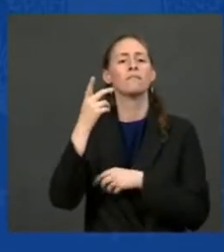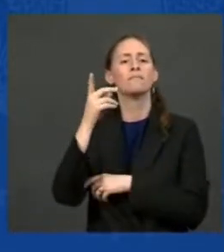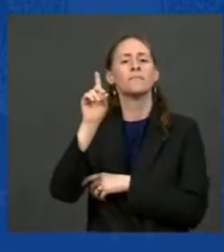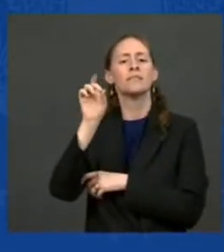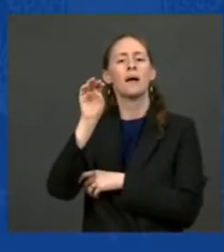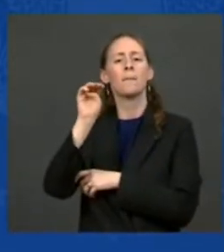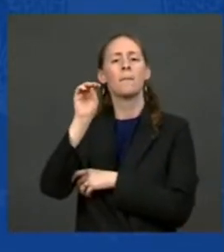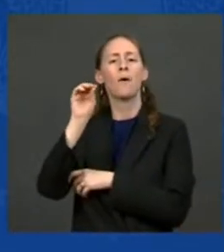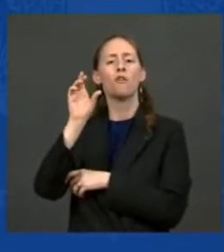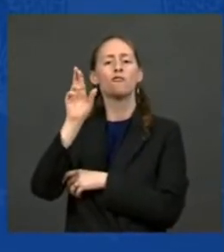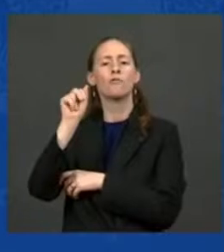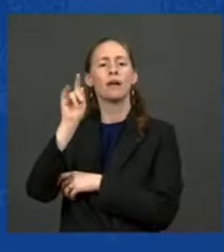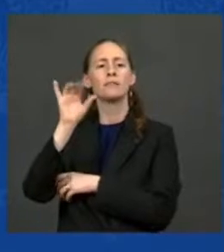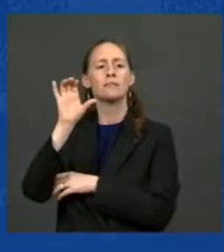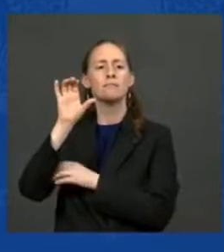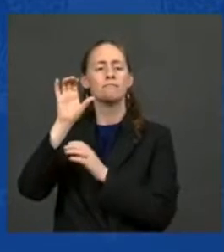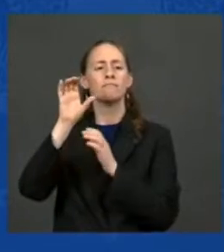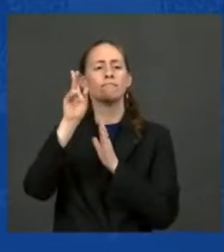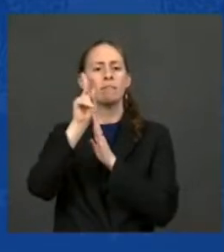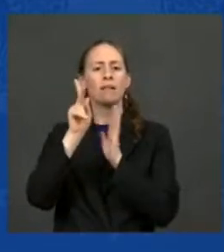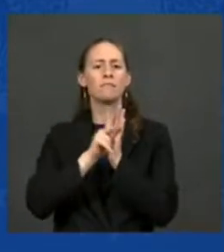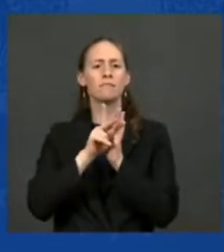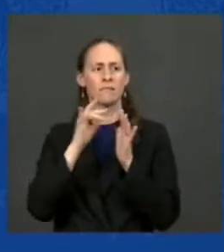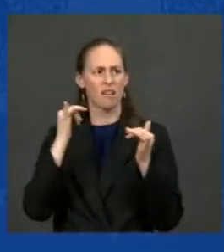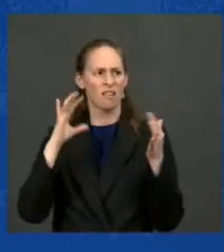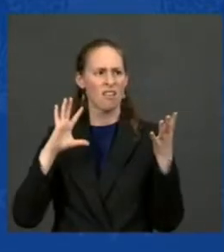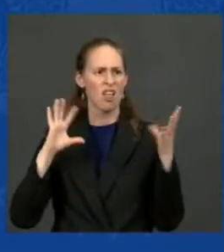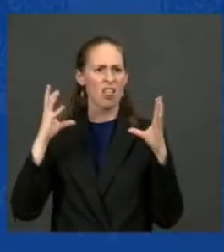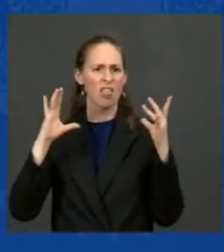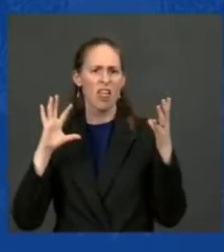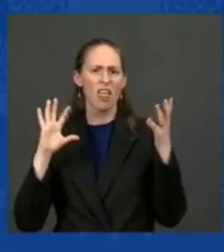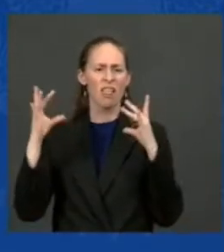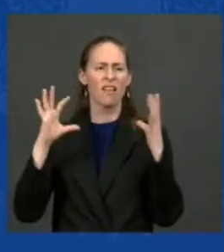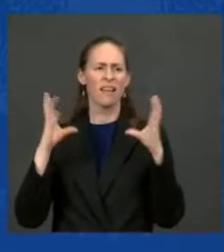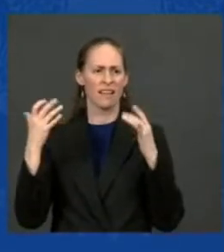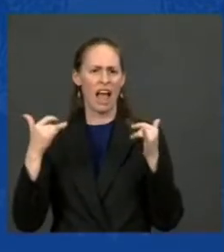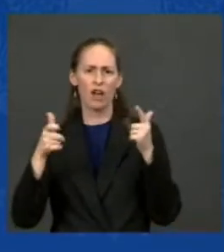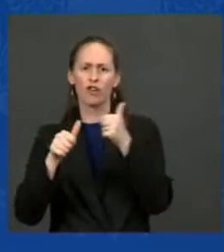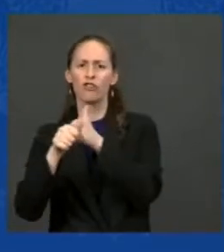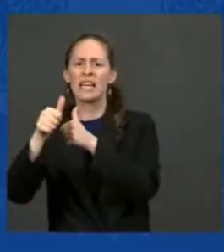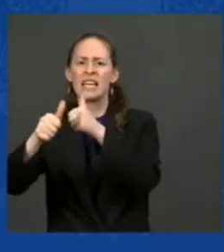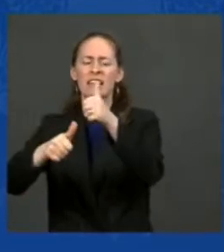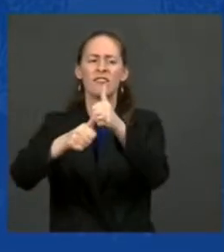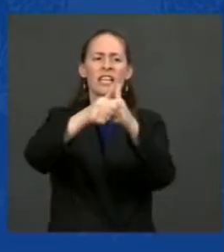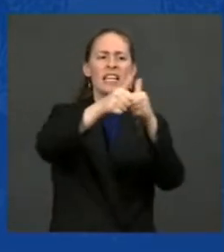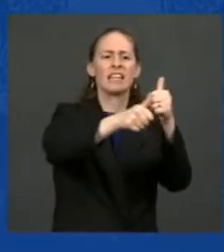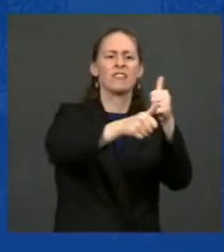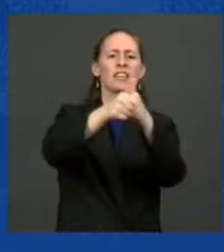under assault. We feel the same charge of history upon our own shoulders to act.